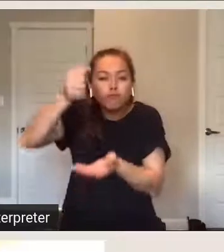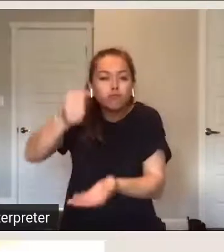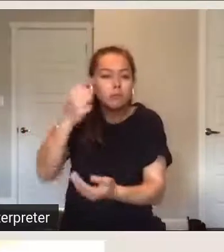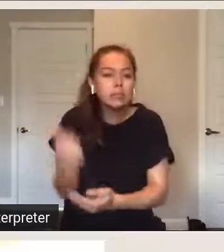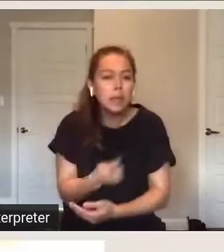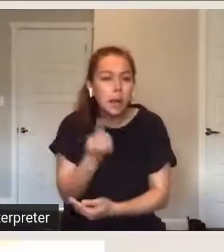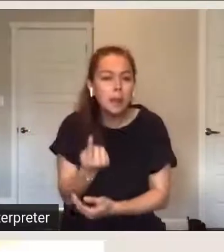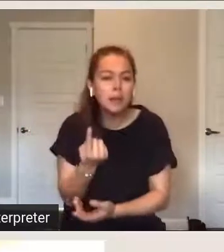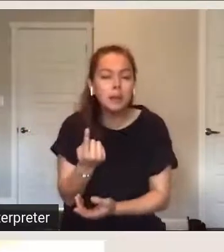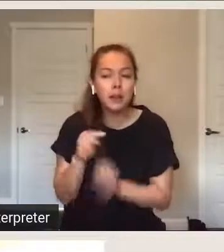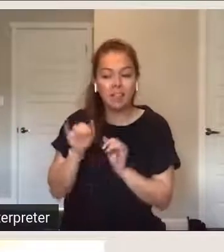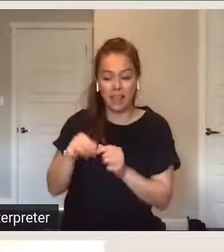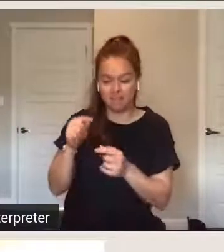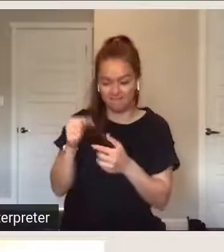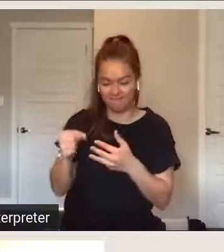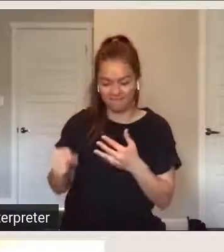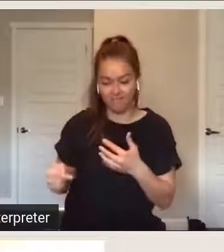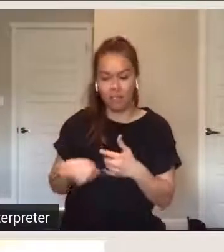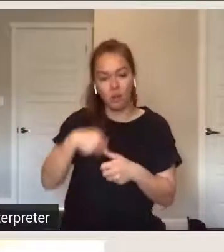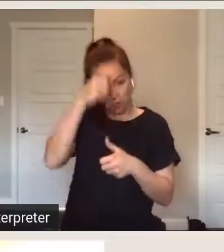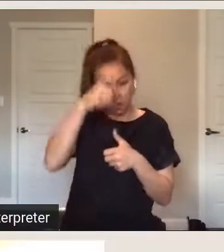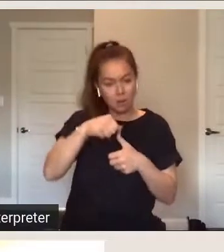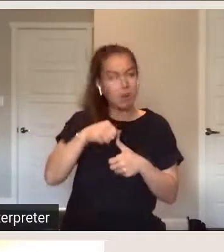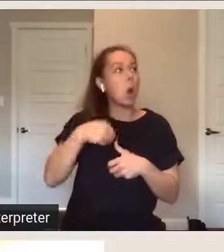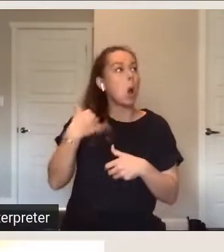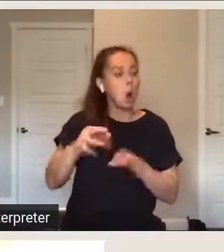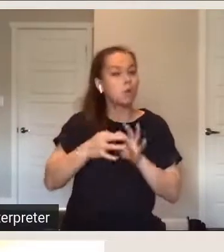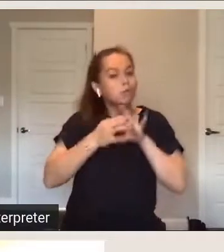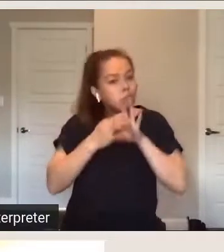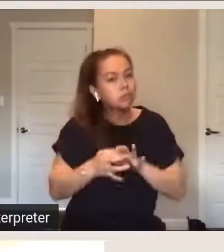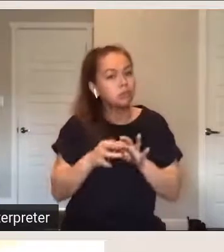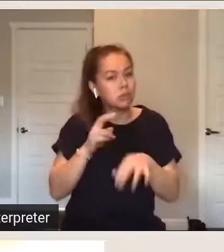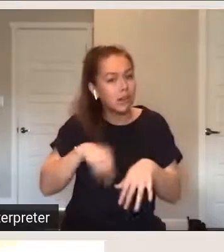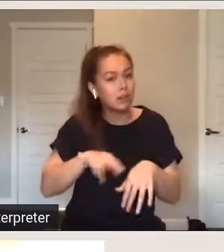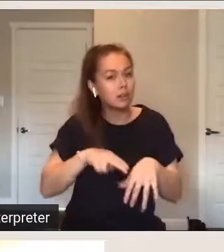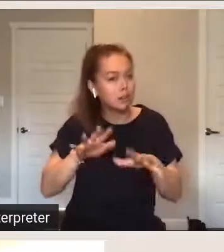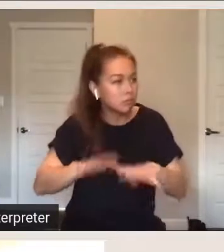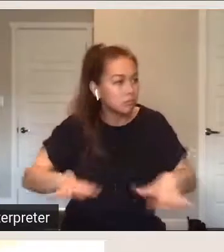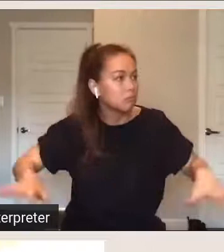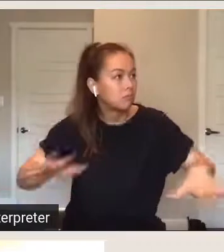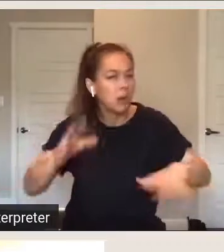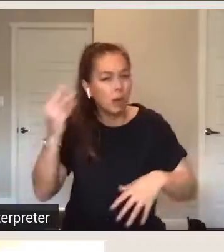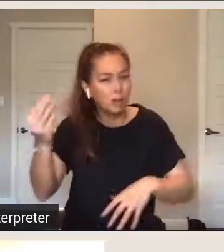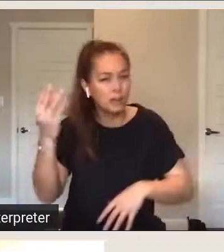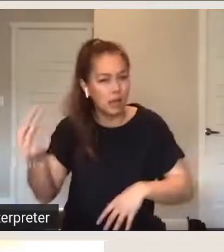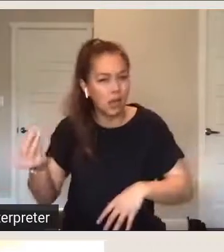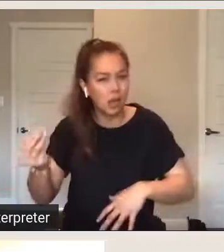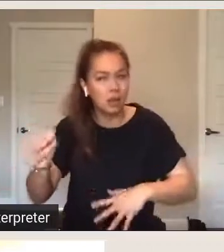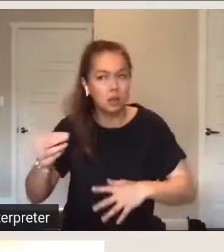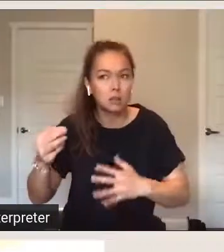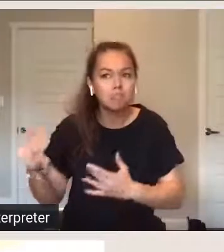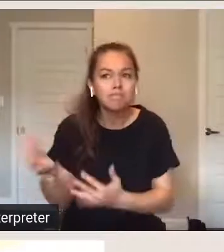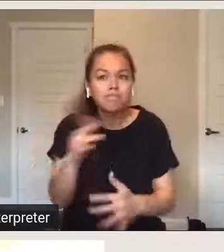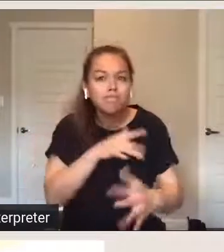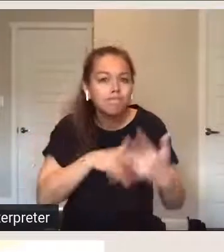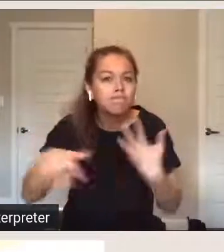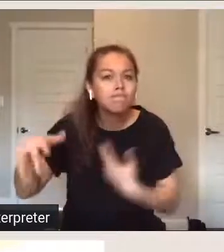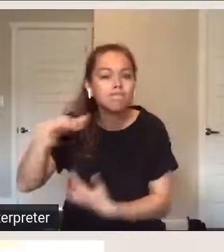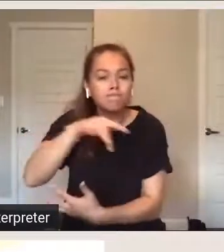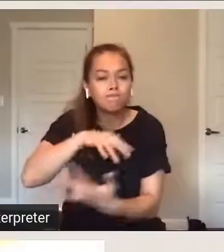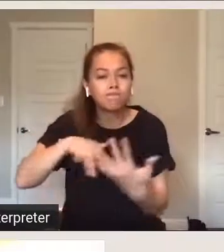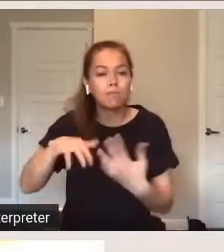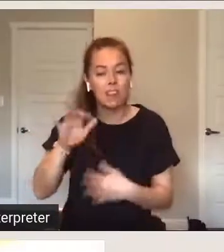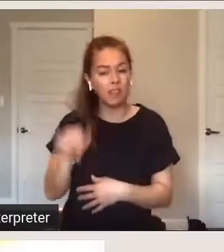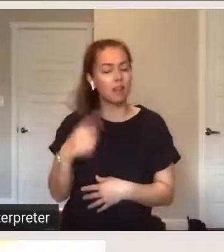like very connected to nature, very connected to our experience of the outdoors. And yeah, I guess it was just always part of something that I was curious